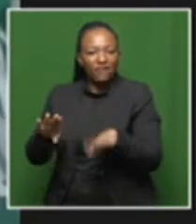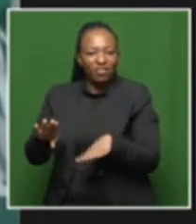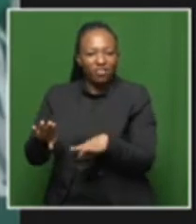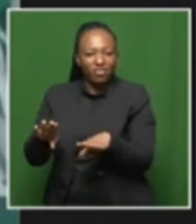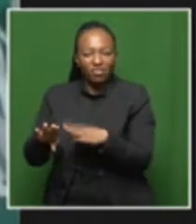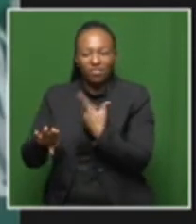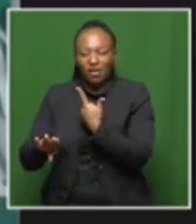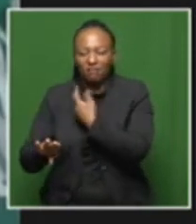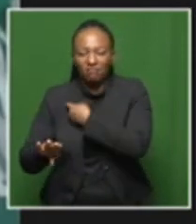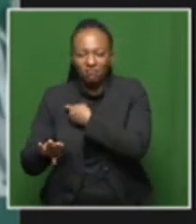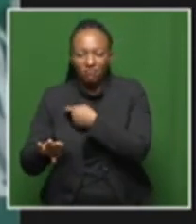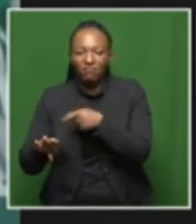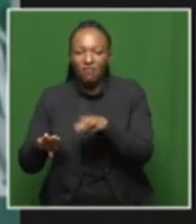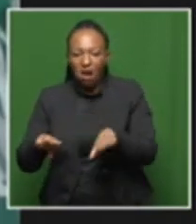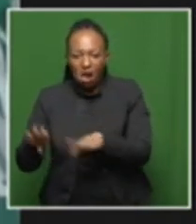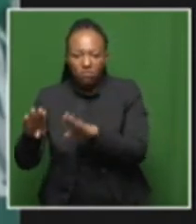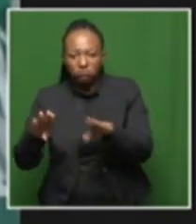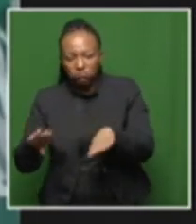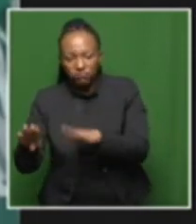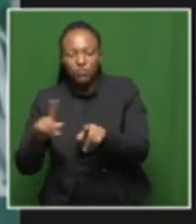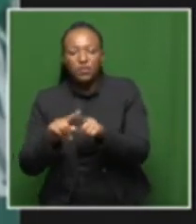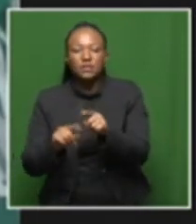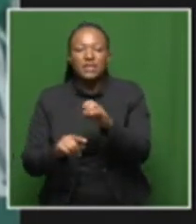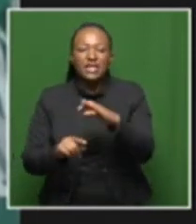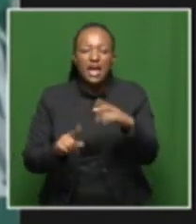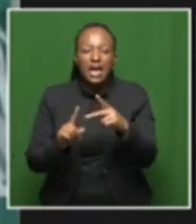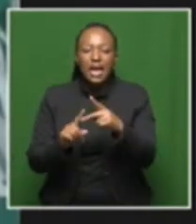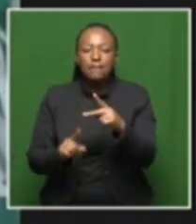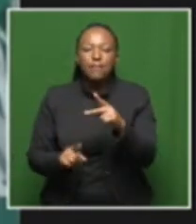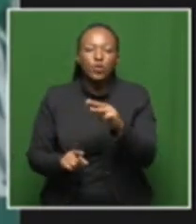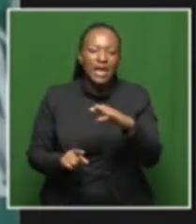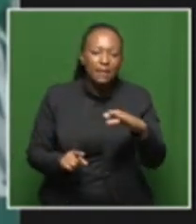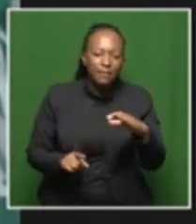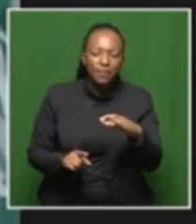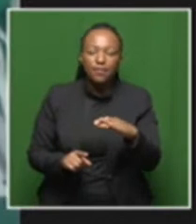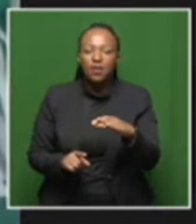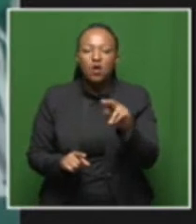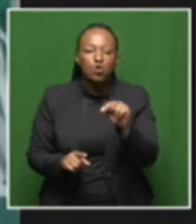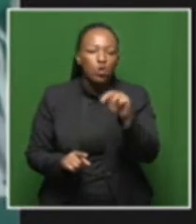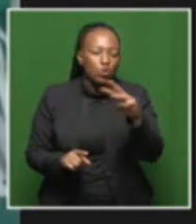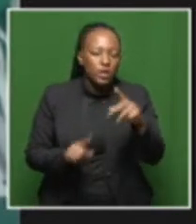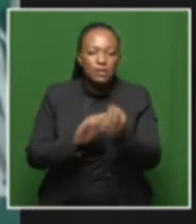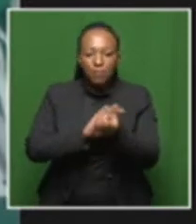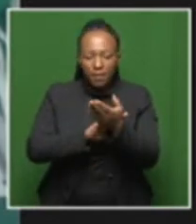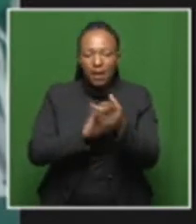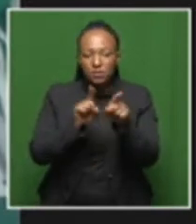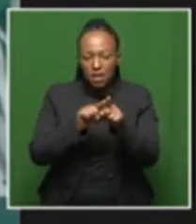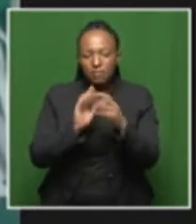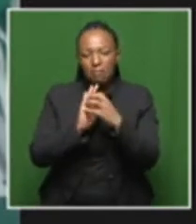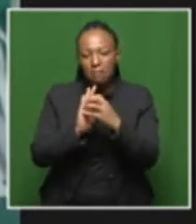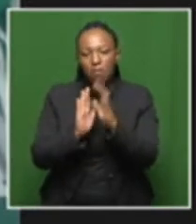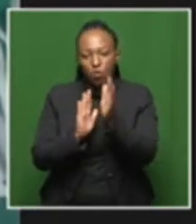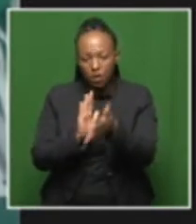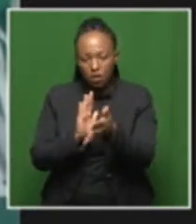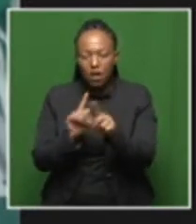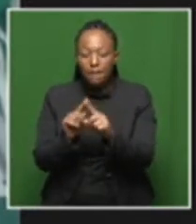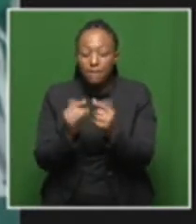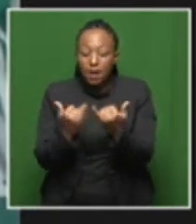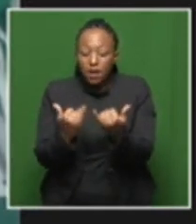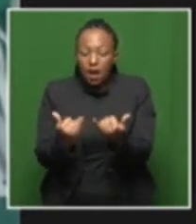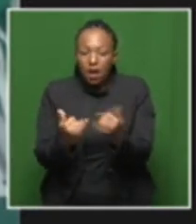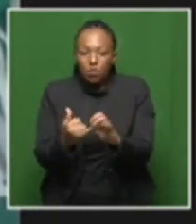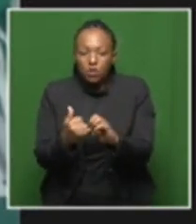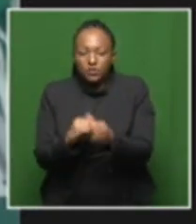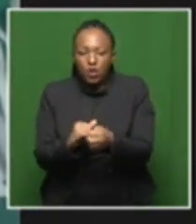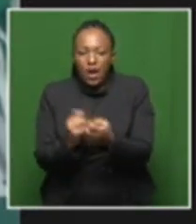provinces like Western Cape, Eastern Cape, and Northern Cape, and Mpumalanga. But what we want to do now, we're starting to